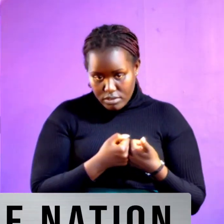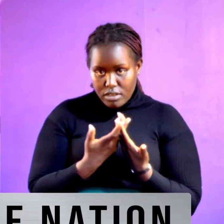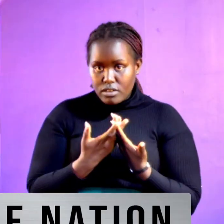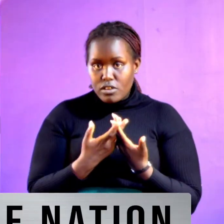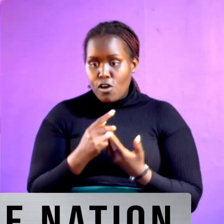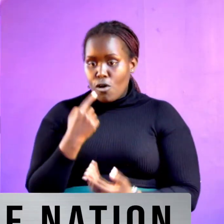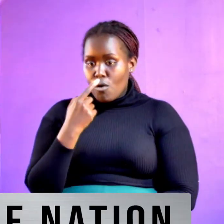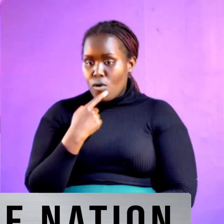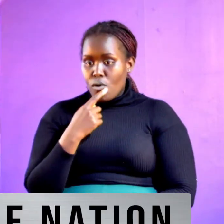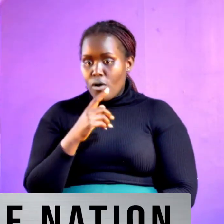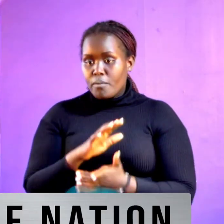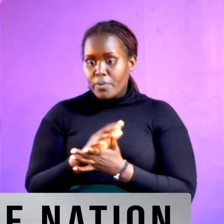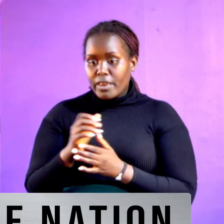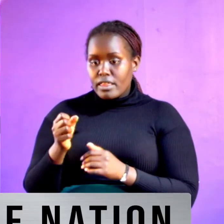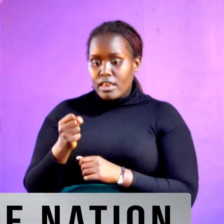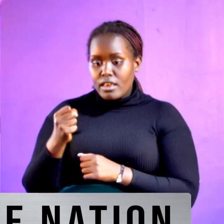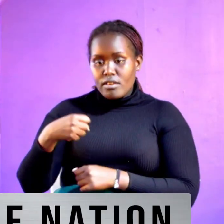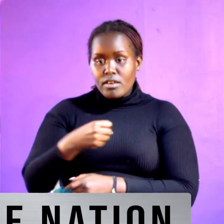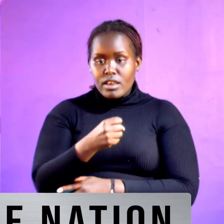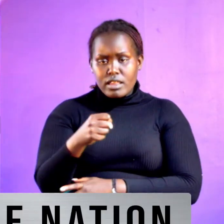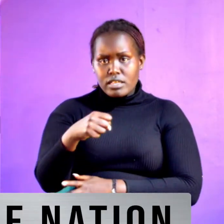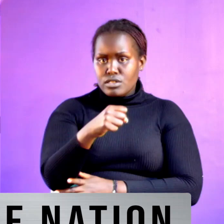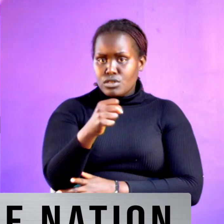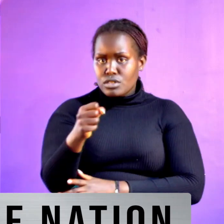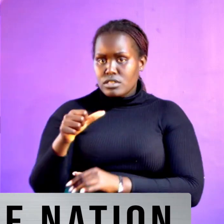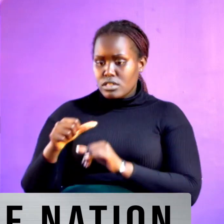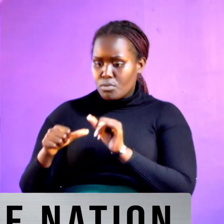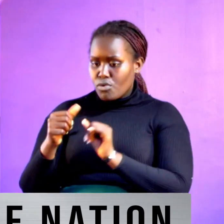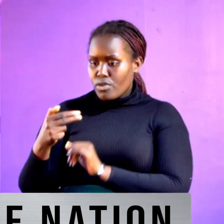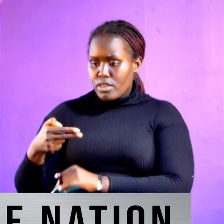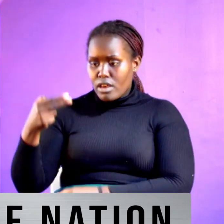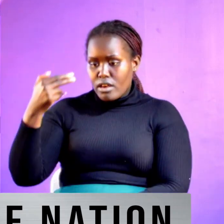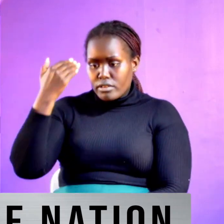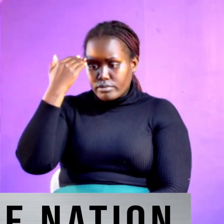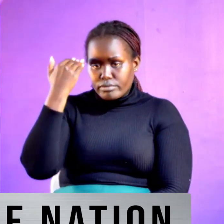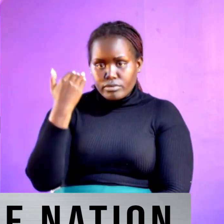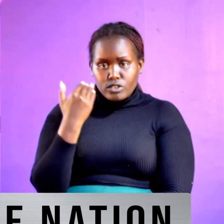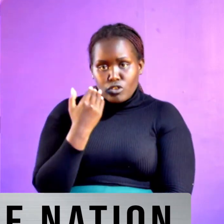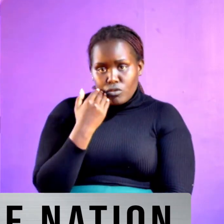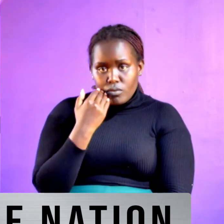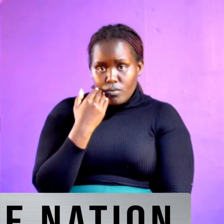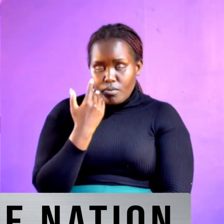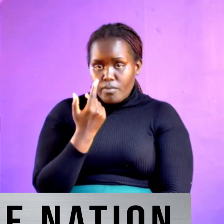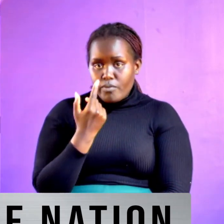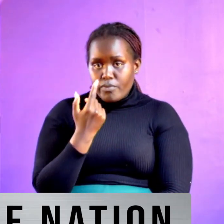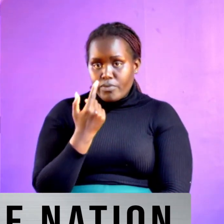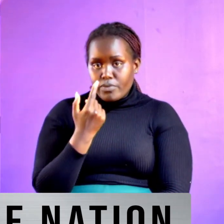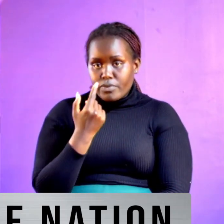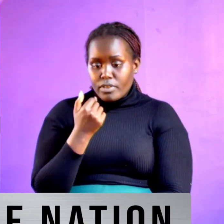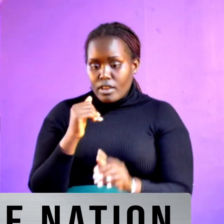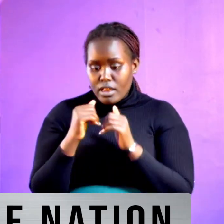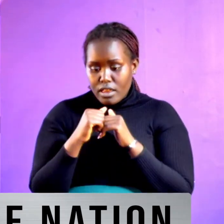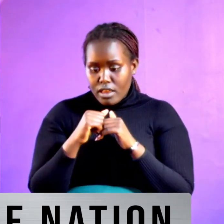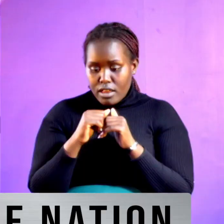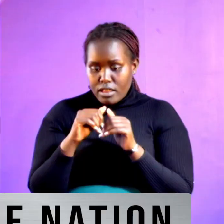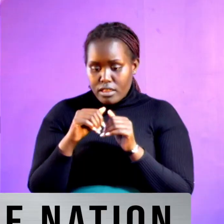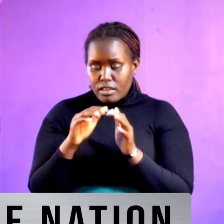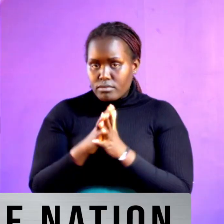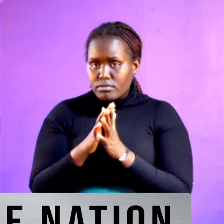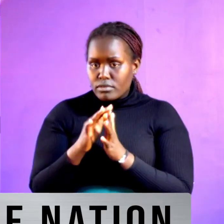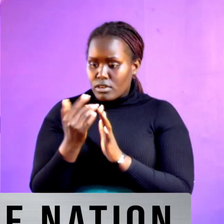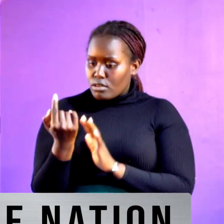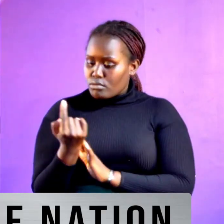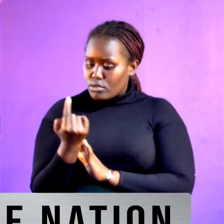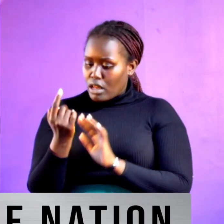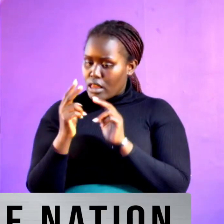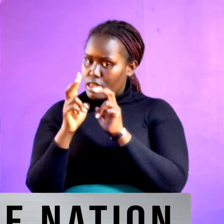streets and you know, raising these issues of the high cost of living, of you know. So they sidelined them, and I think they isolated the issues and talked